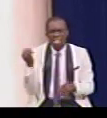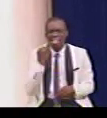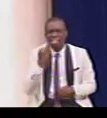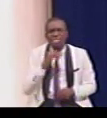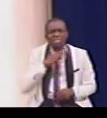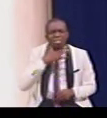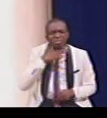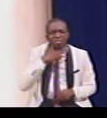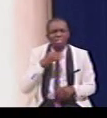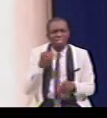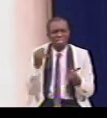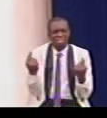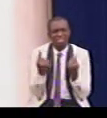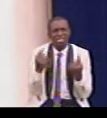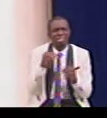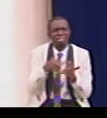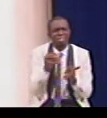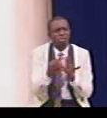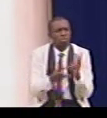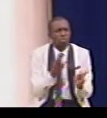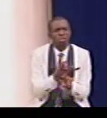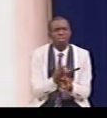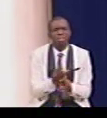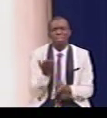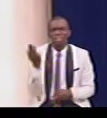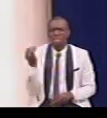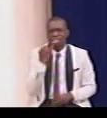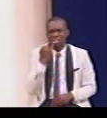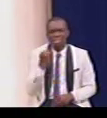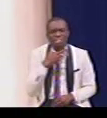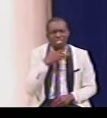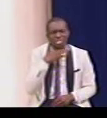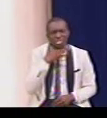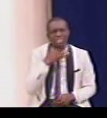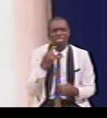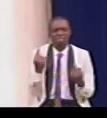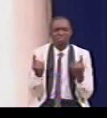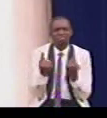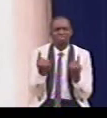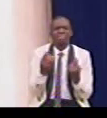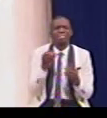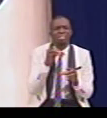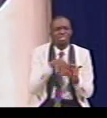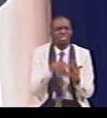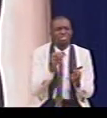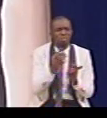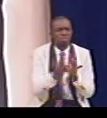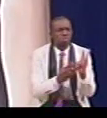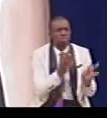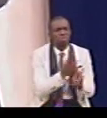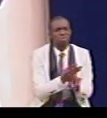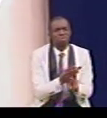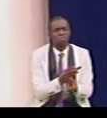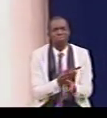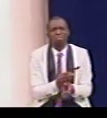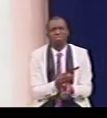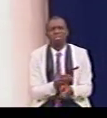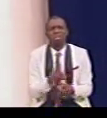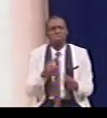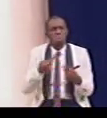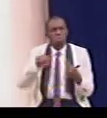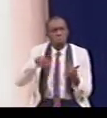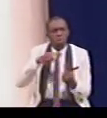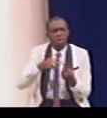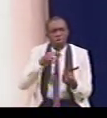that's defilement in the world and all these things are dominations in the world and when you become born again when